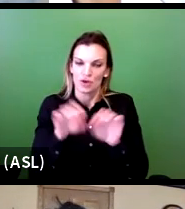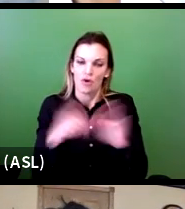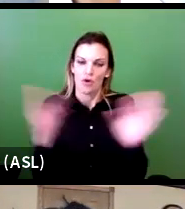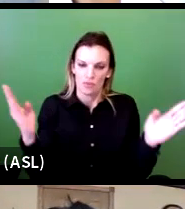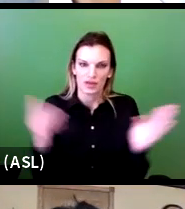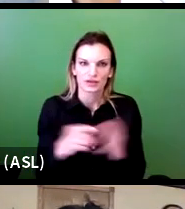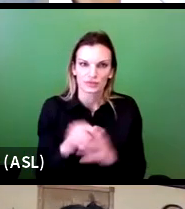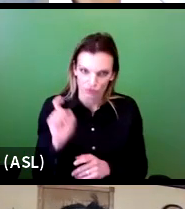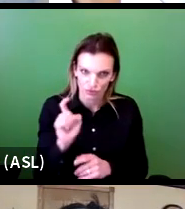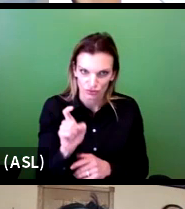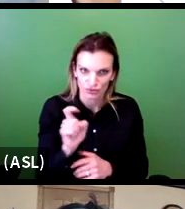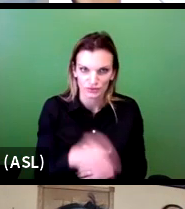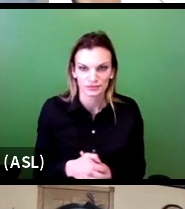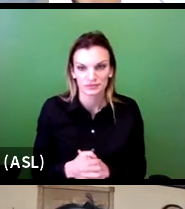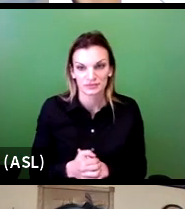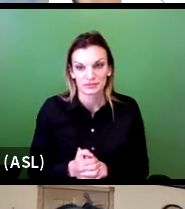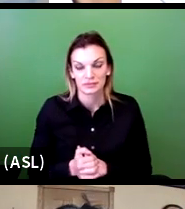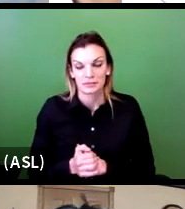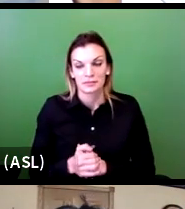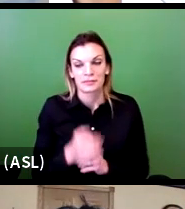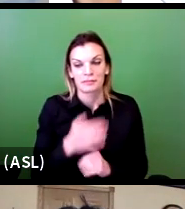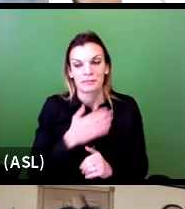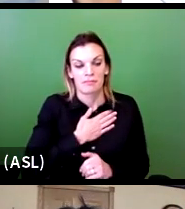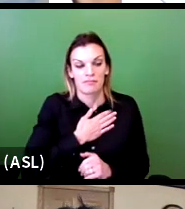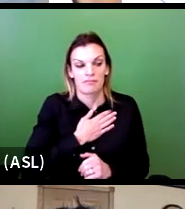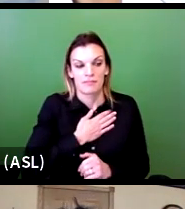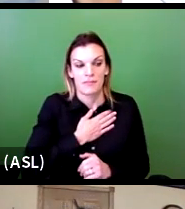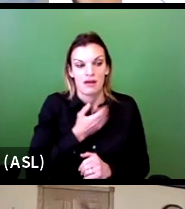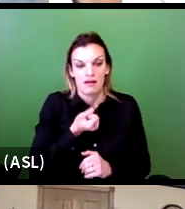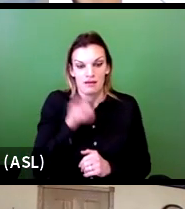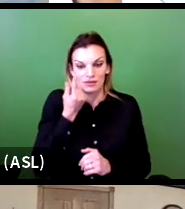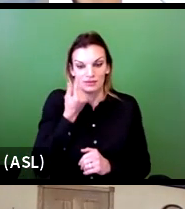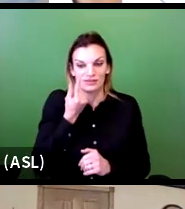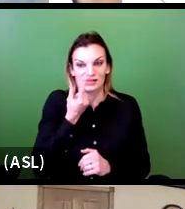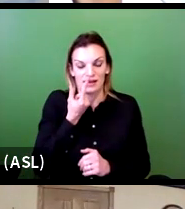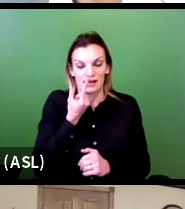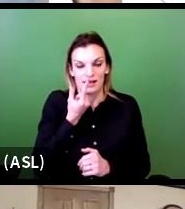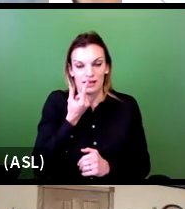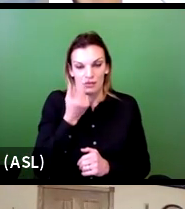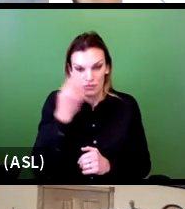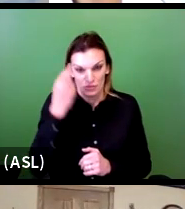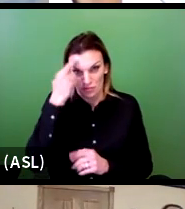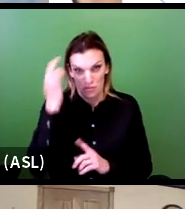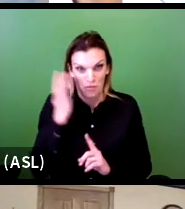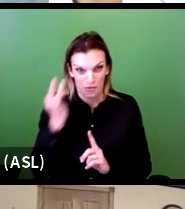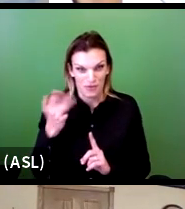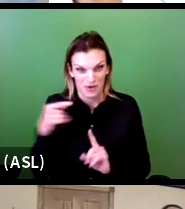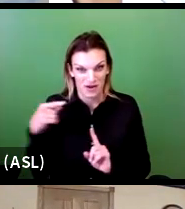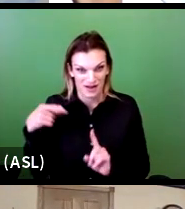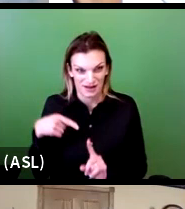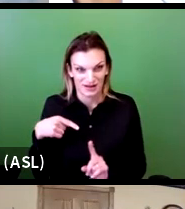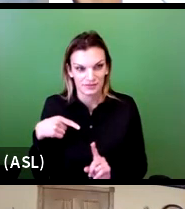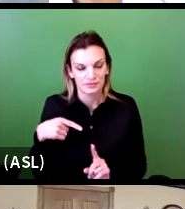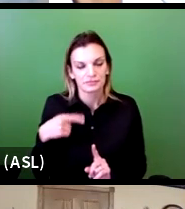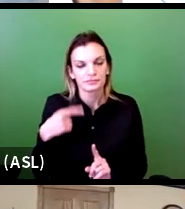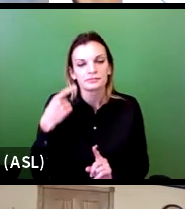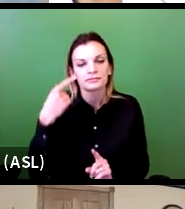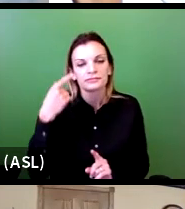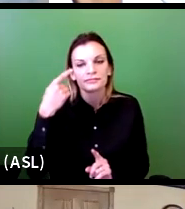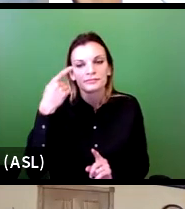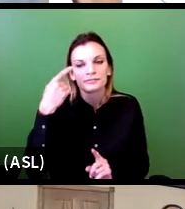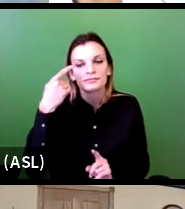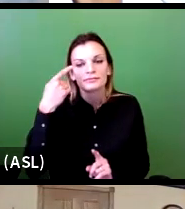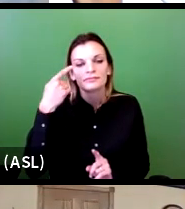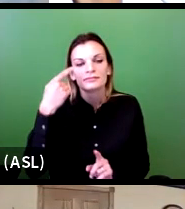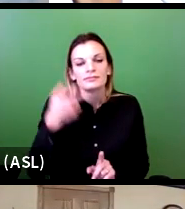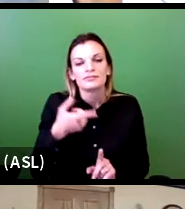open meetings. But my understanding of the way that we're doing it, and Doug may have a different idea, was they're going to kind of